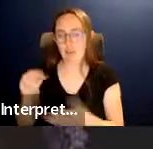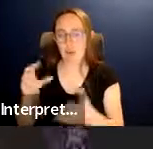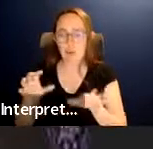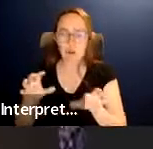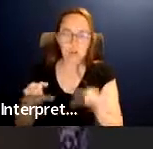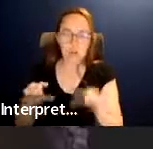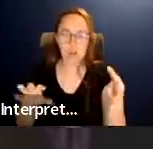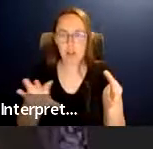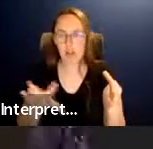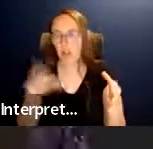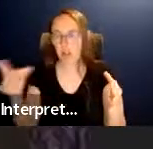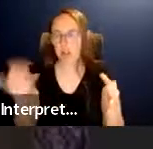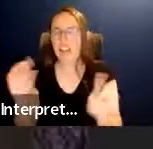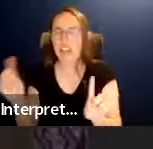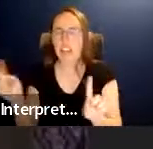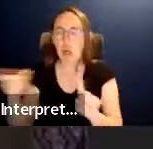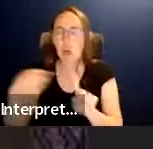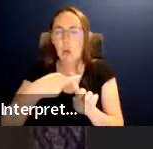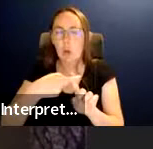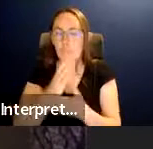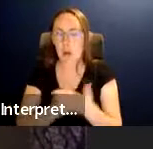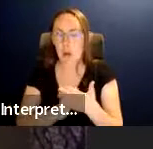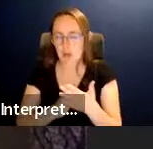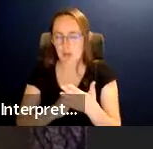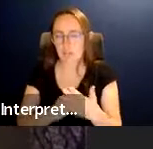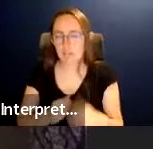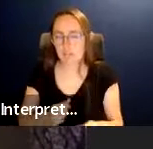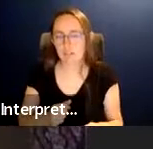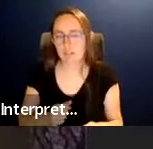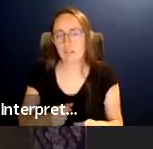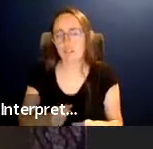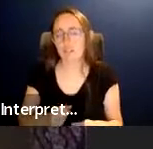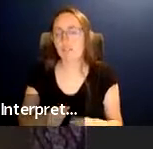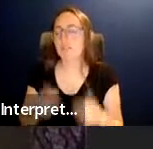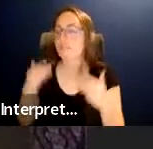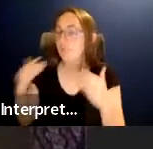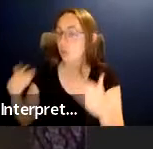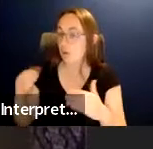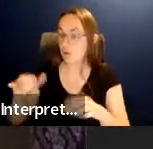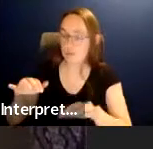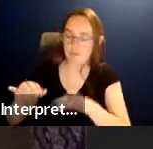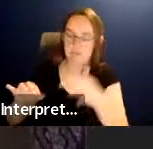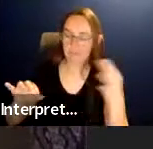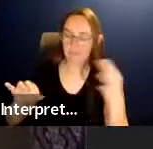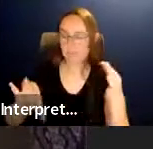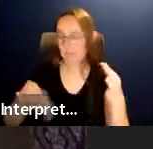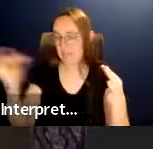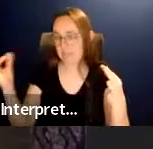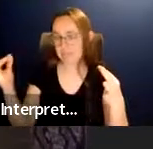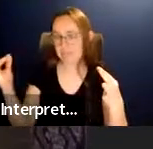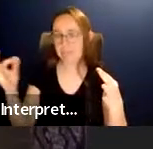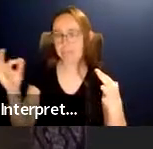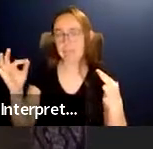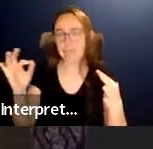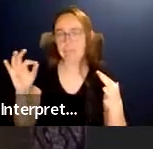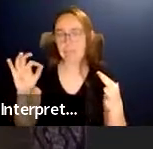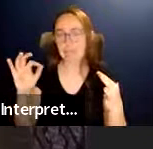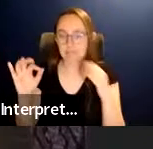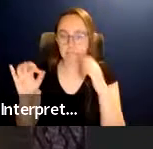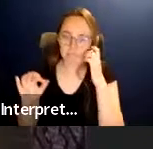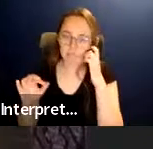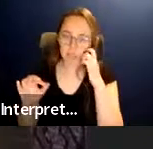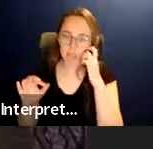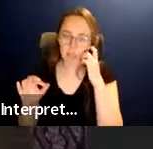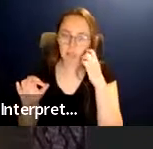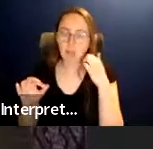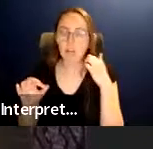hook portion of Velcro. So go ahead and peel those two pieces of hook portion of the Velcro, and